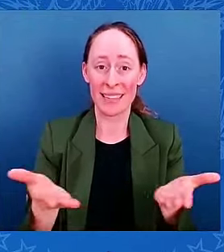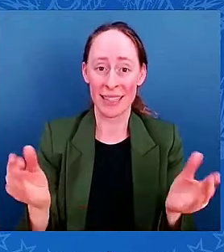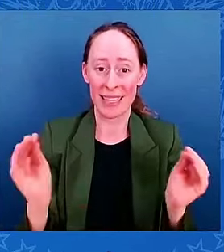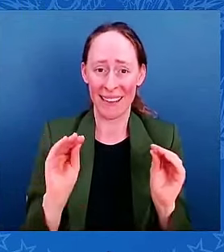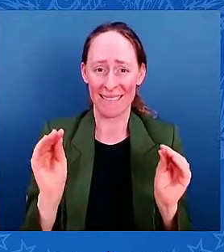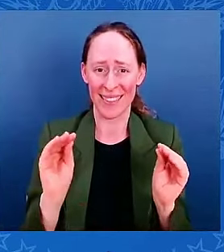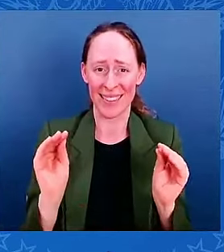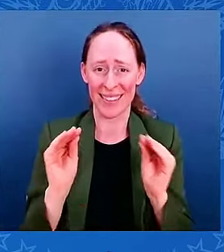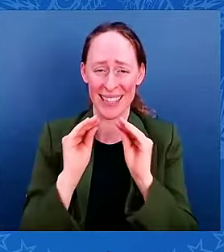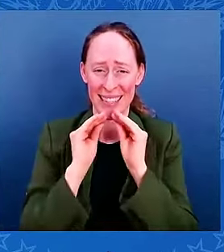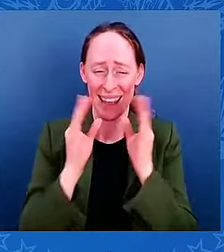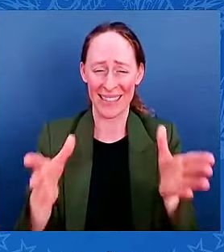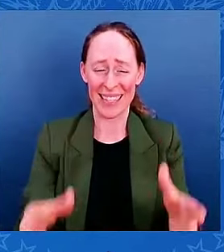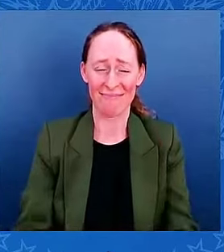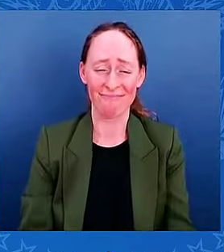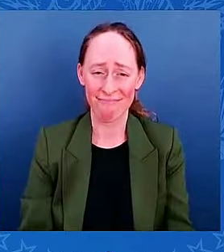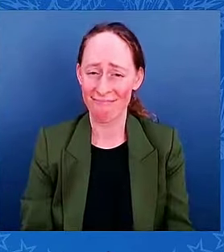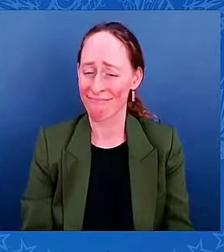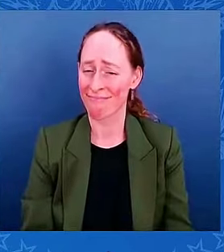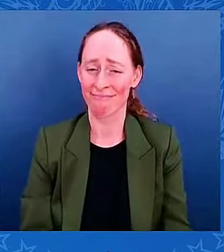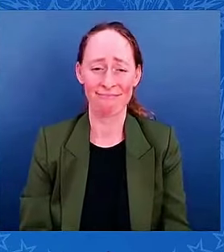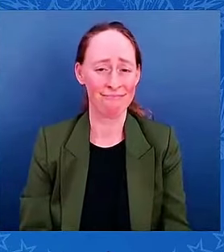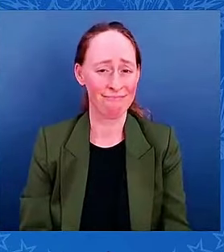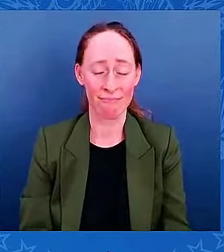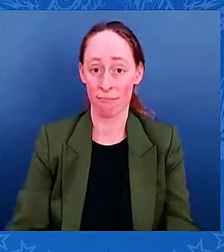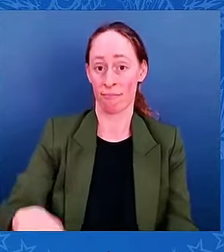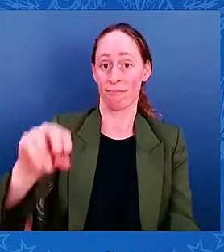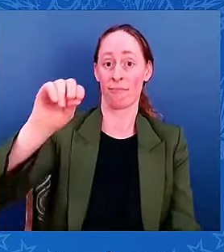sure Michigan received so far,